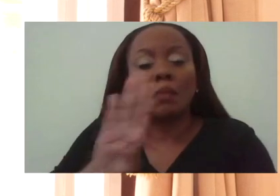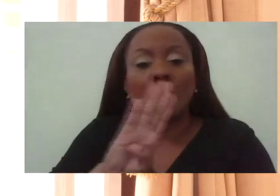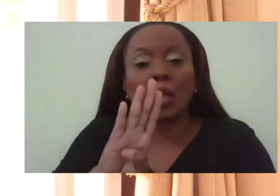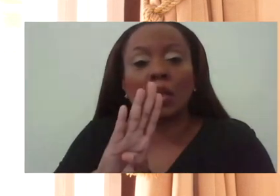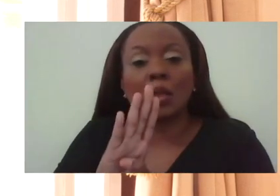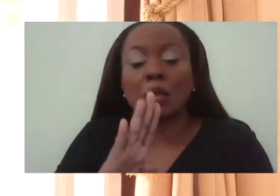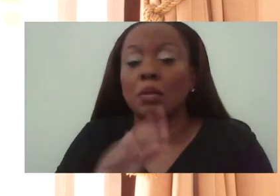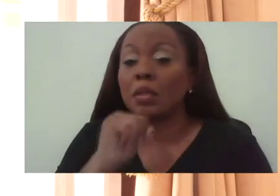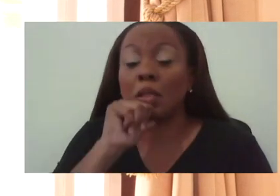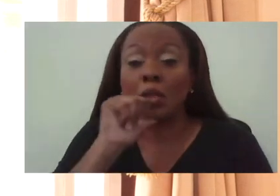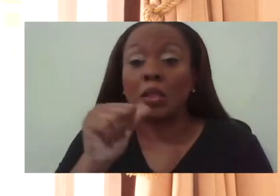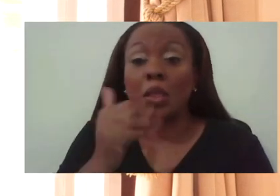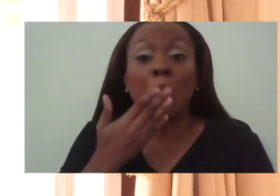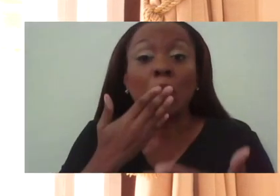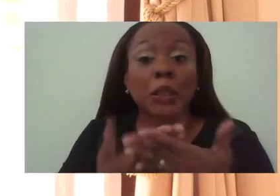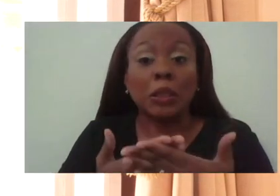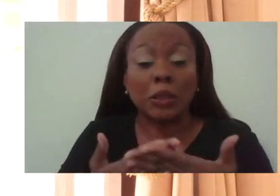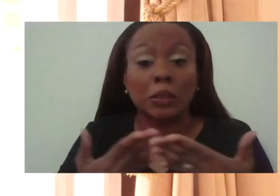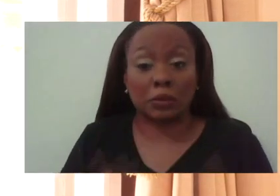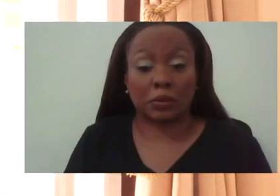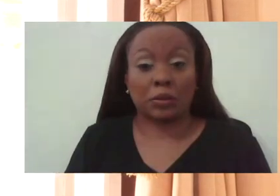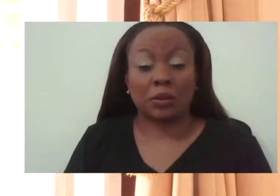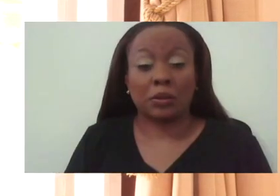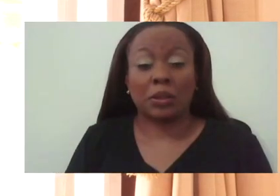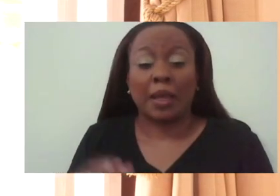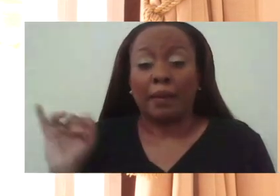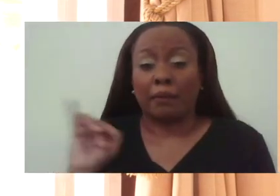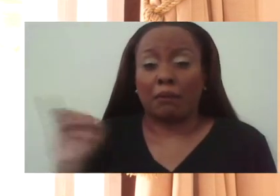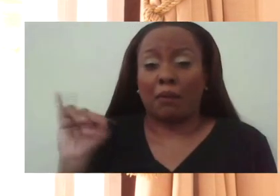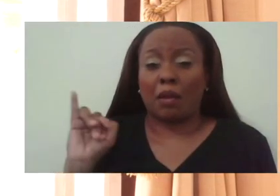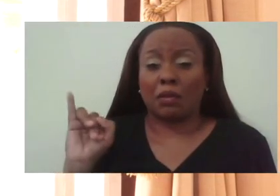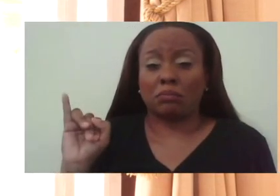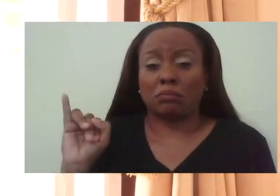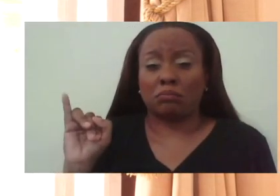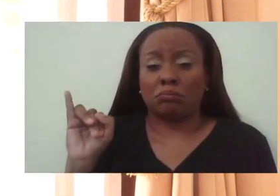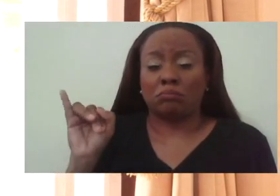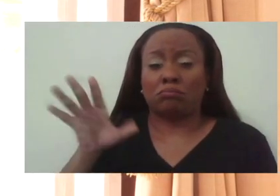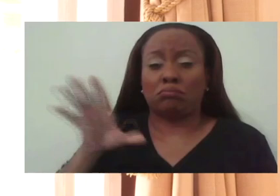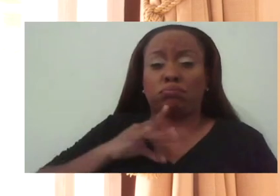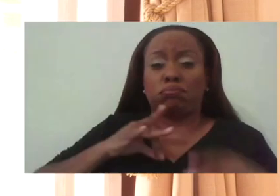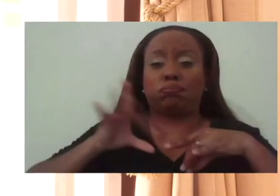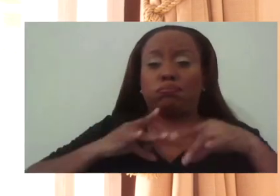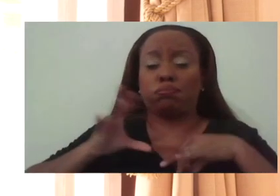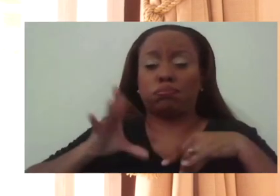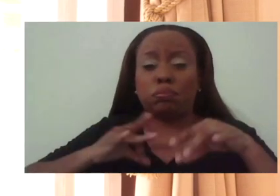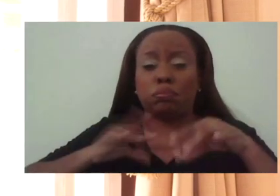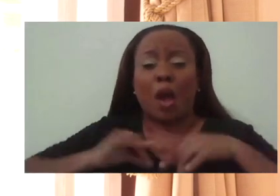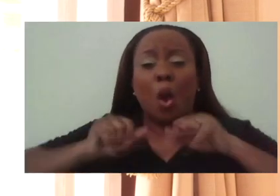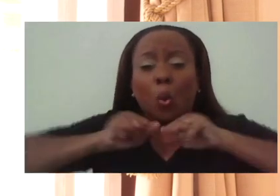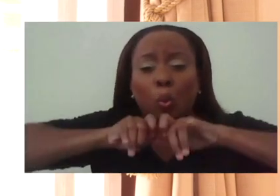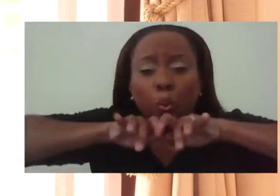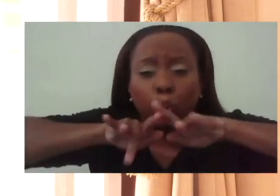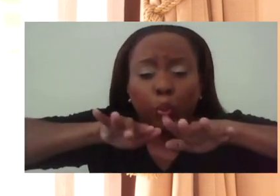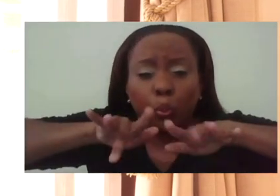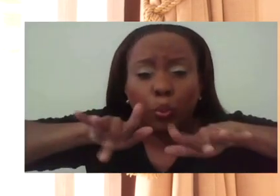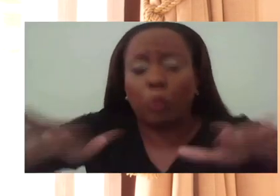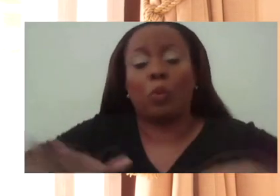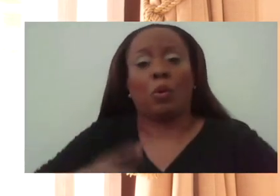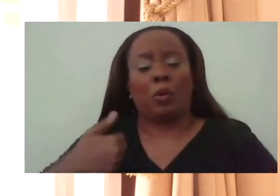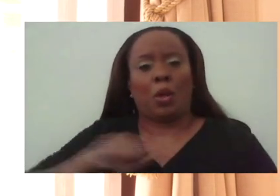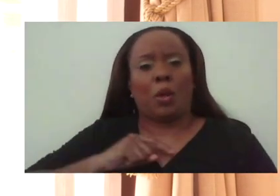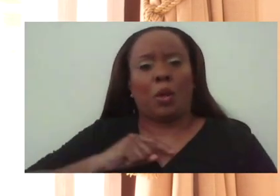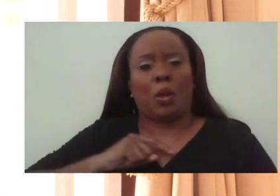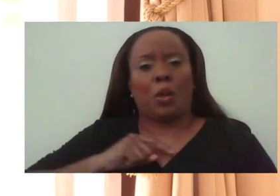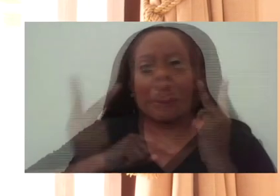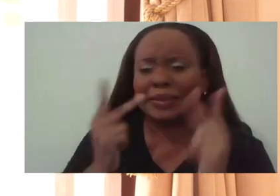Infection is widespread. We are seeing on a daily basis,